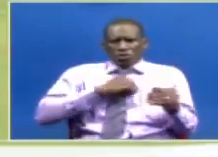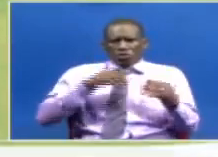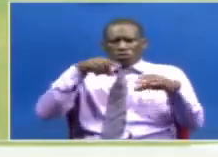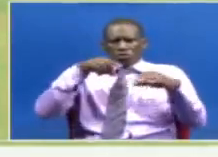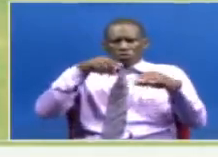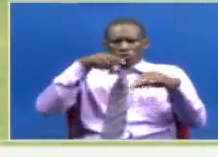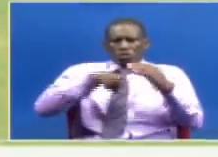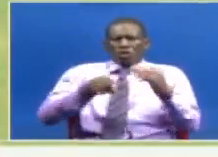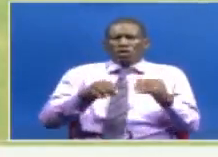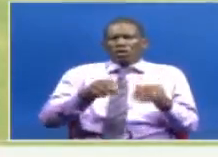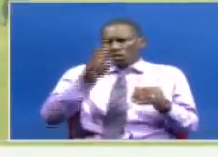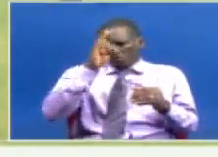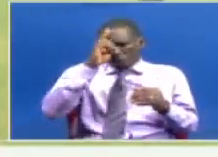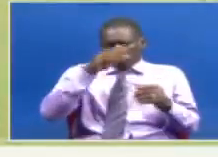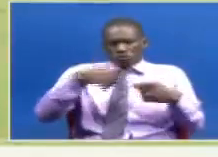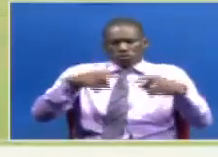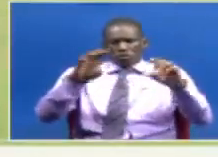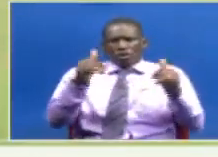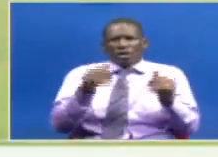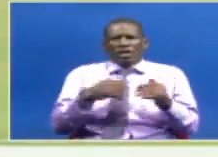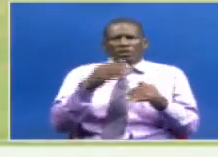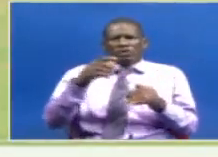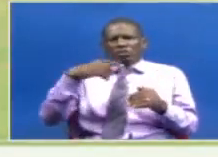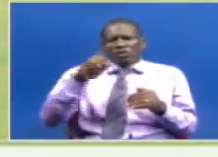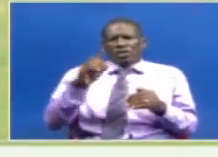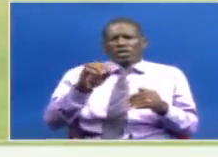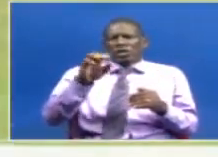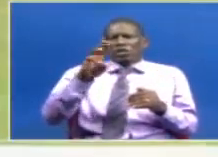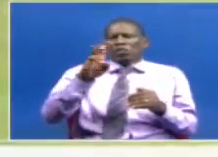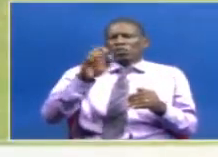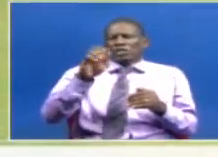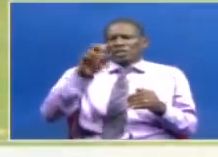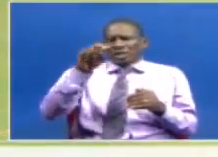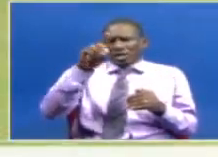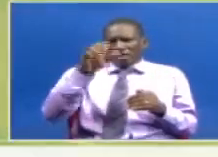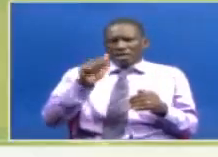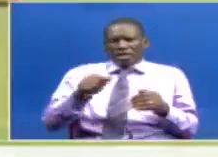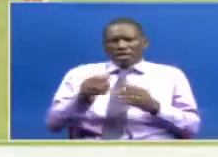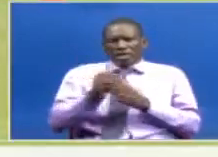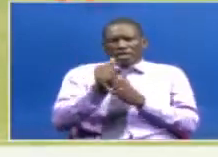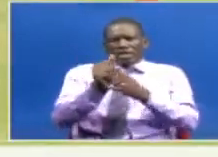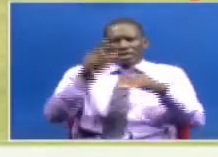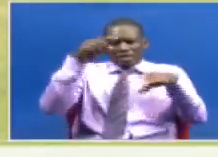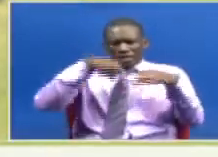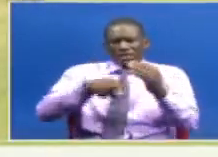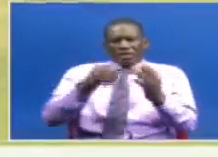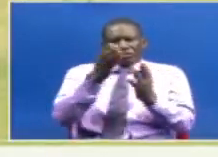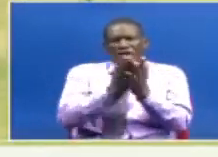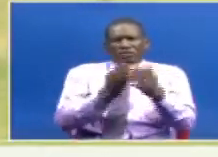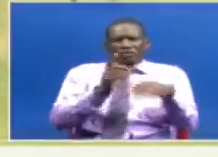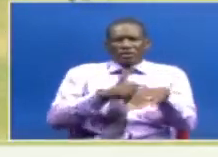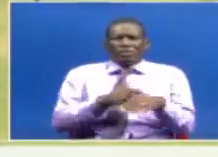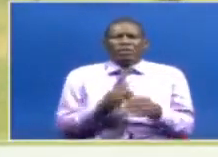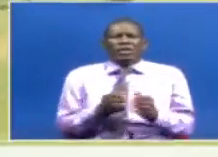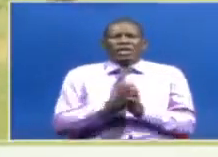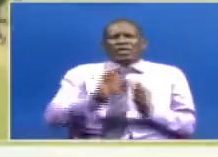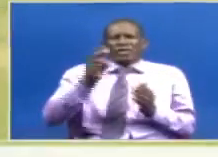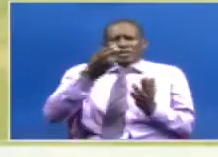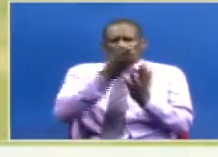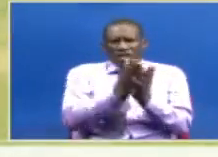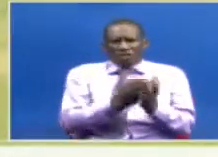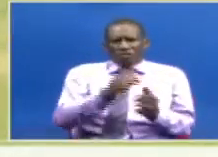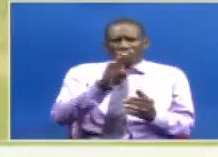scored her second of the match before Winnie Gwatenda stretched Bullets' lead, taking it into the halftime break. In the second half, Bullets scored two